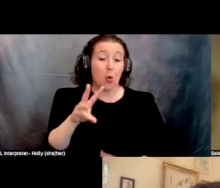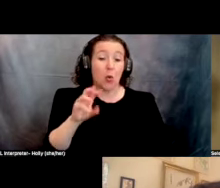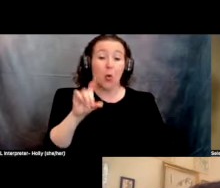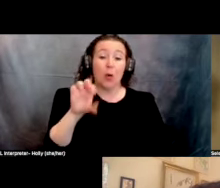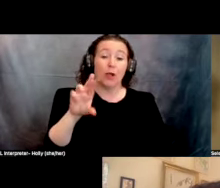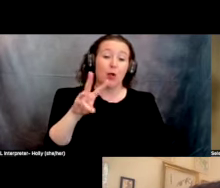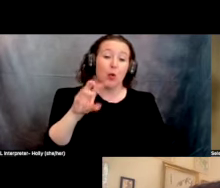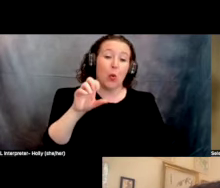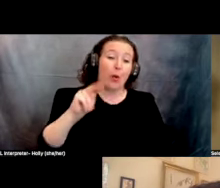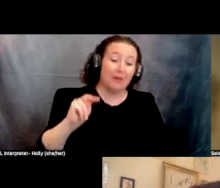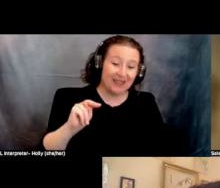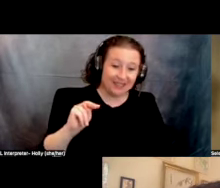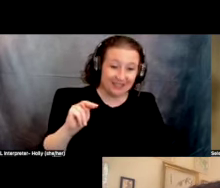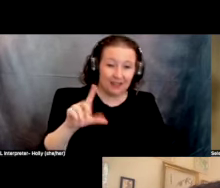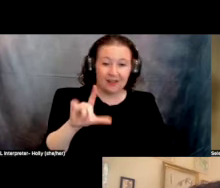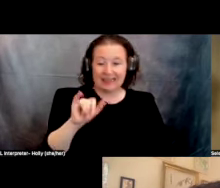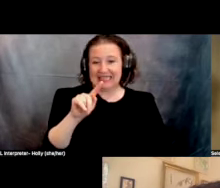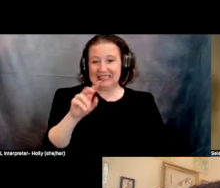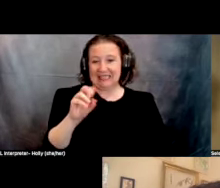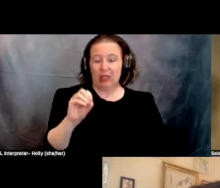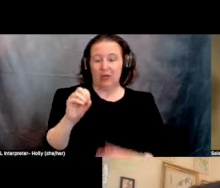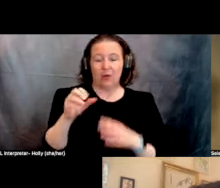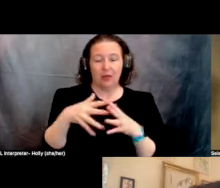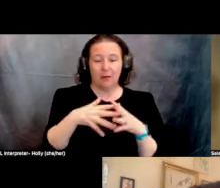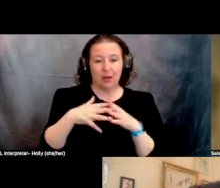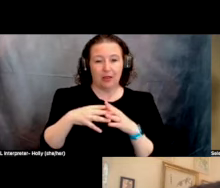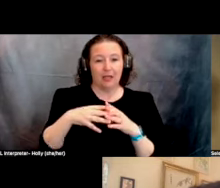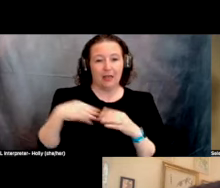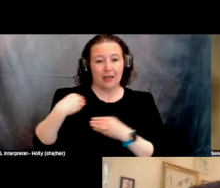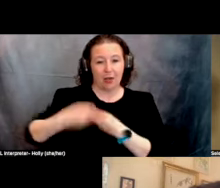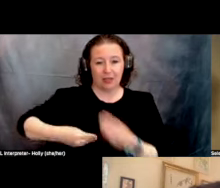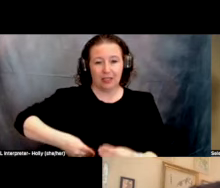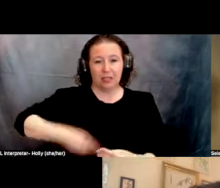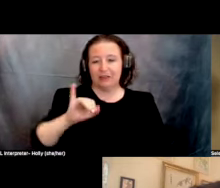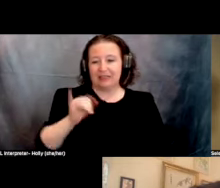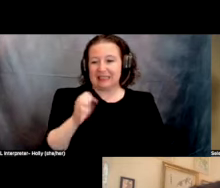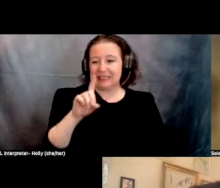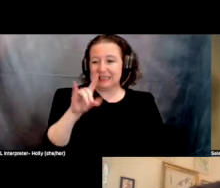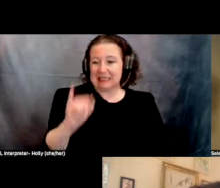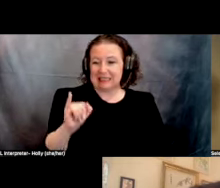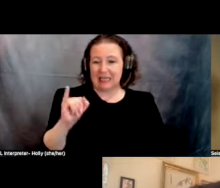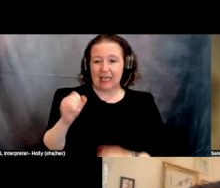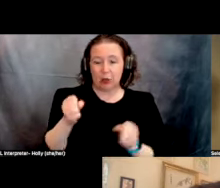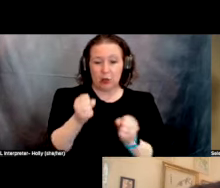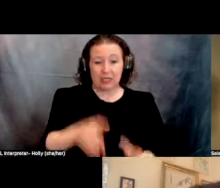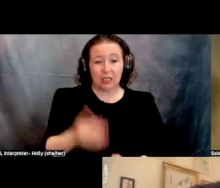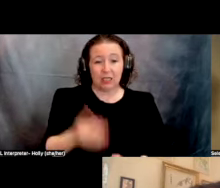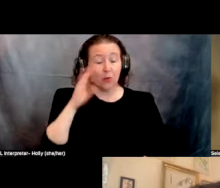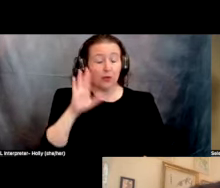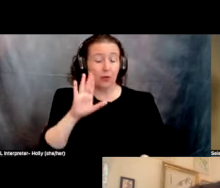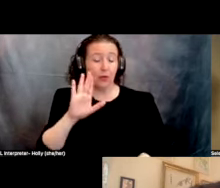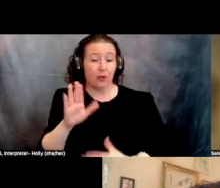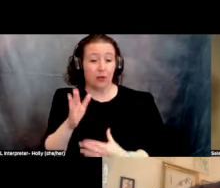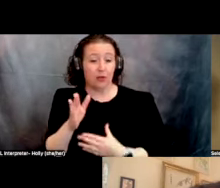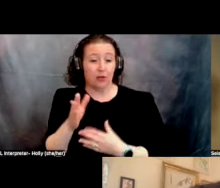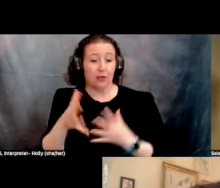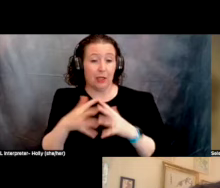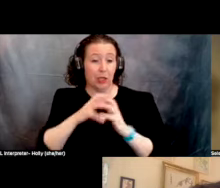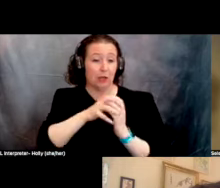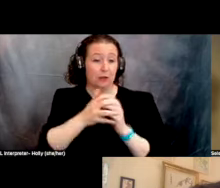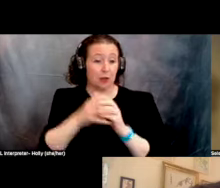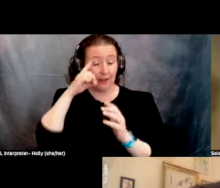heritages and a Jedi justice, equity, diversity, and inclusion strategist, known for their intersectional thought leadership that is